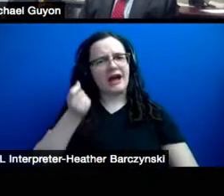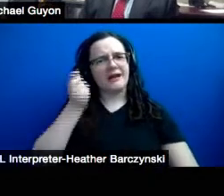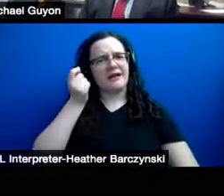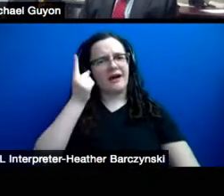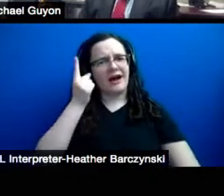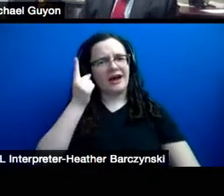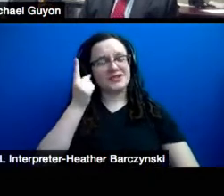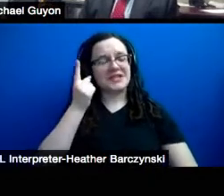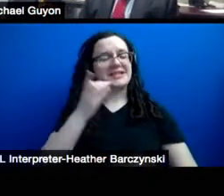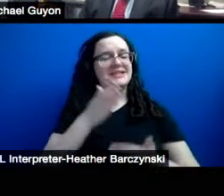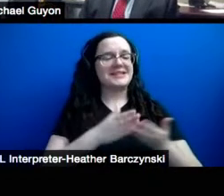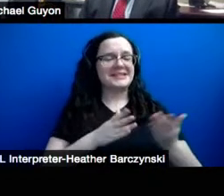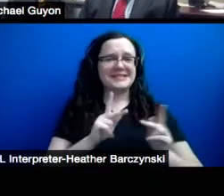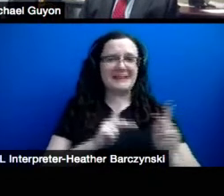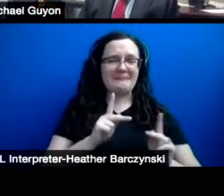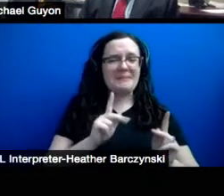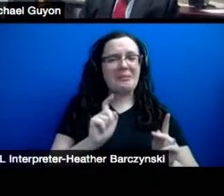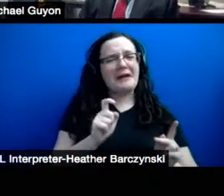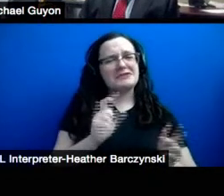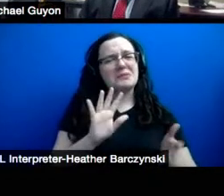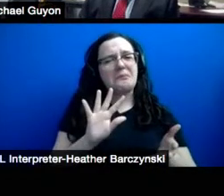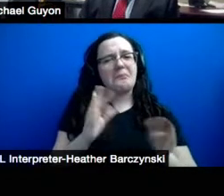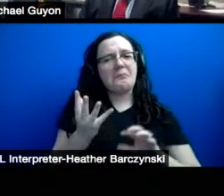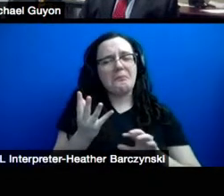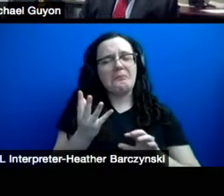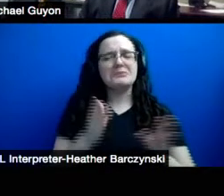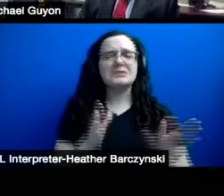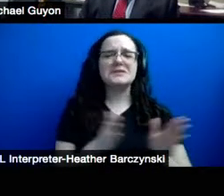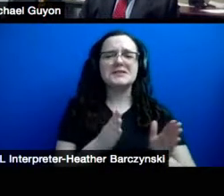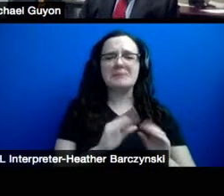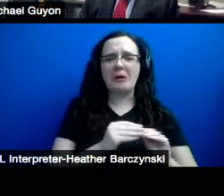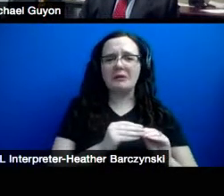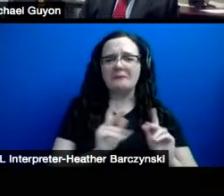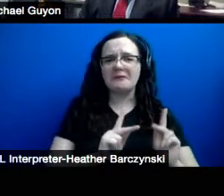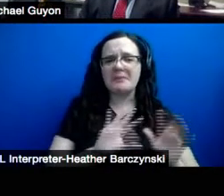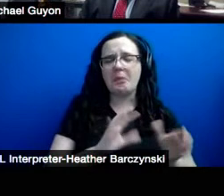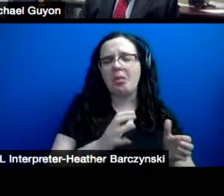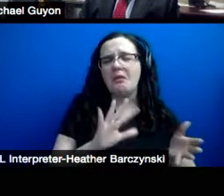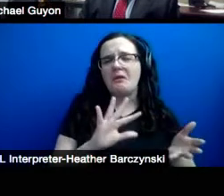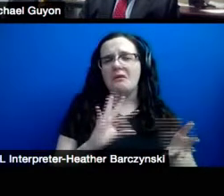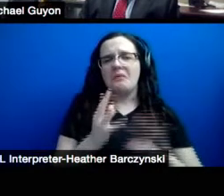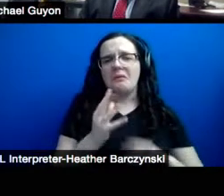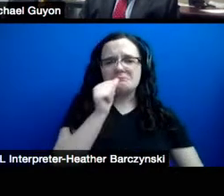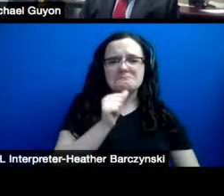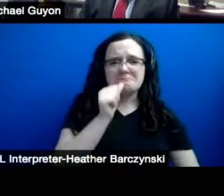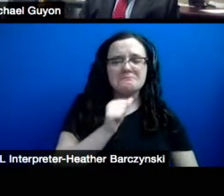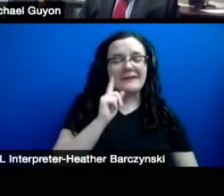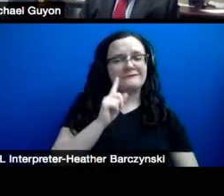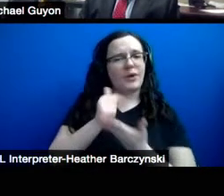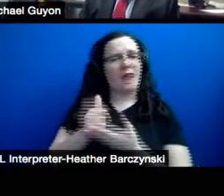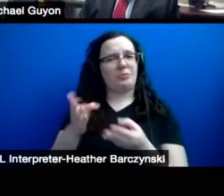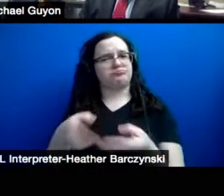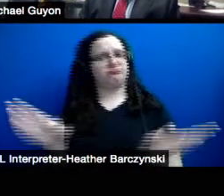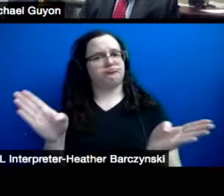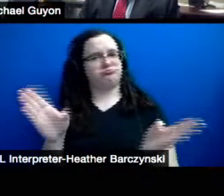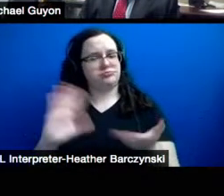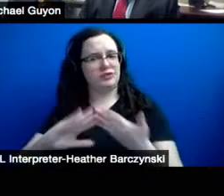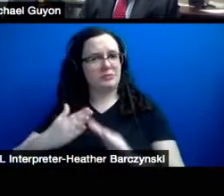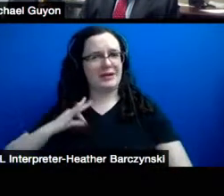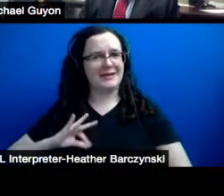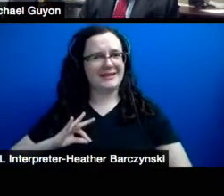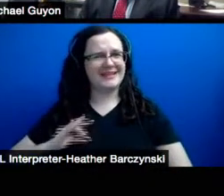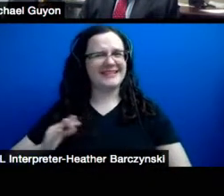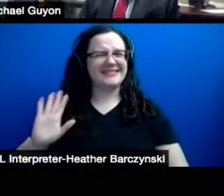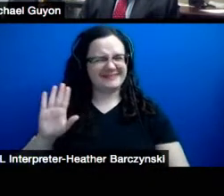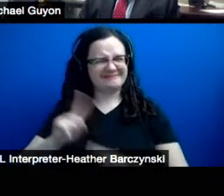inconveniencing a small subgroup to help the larger community. But what I think the flip